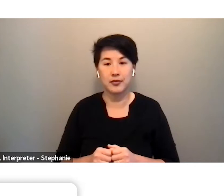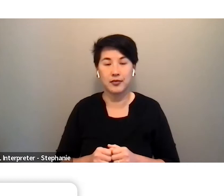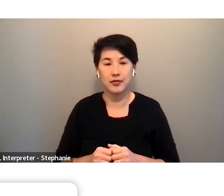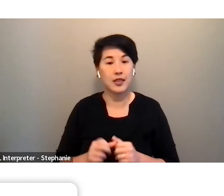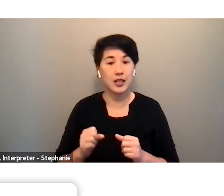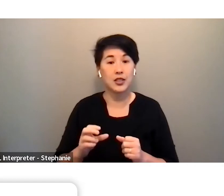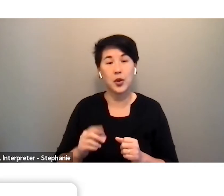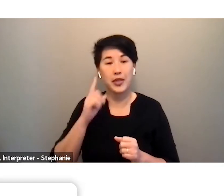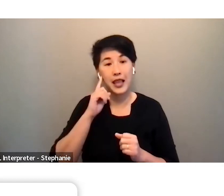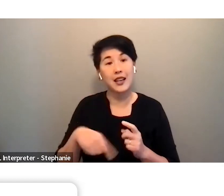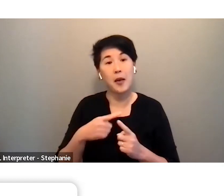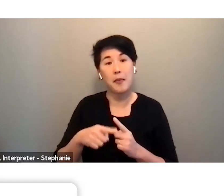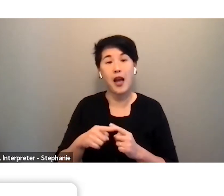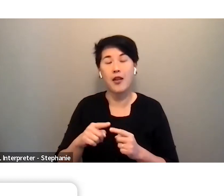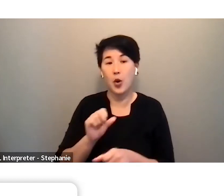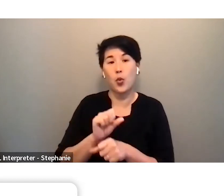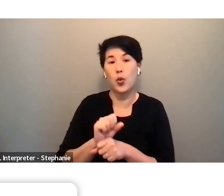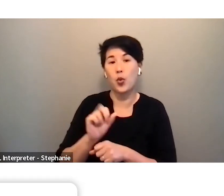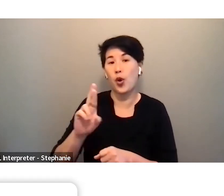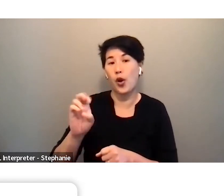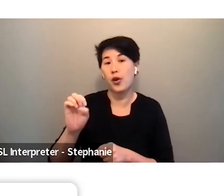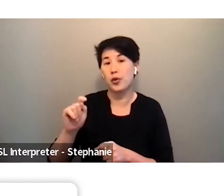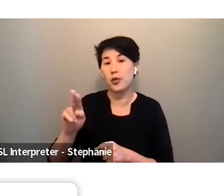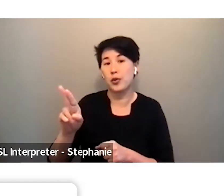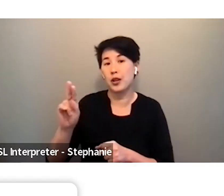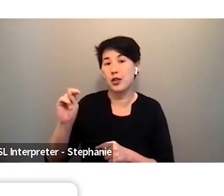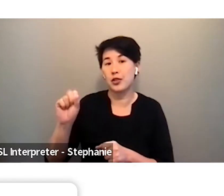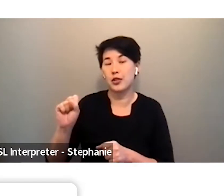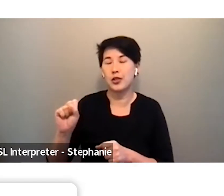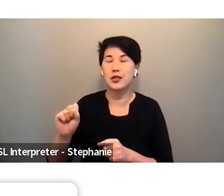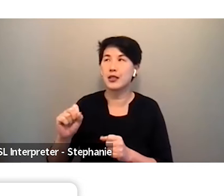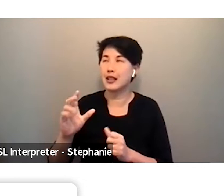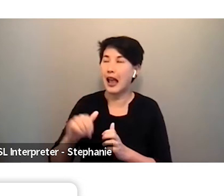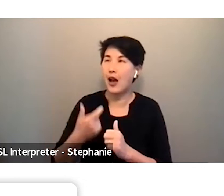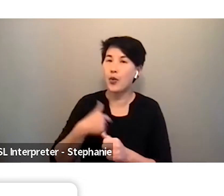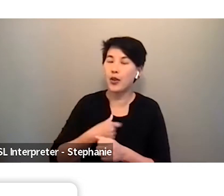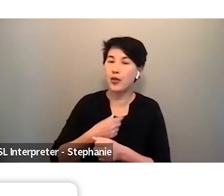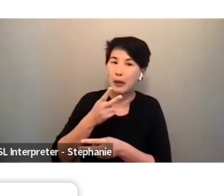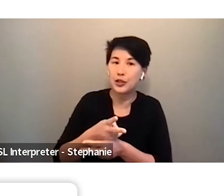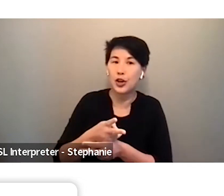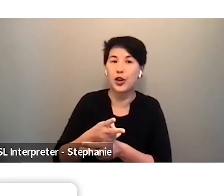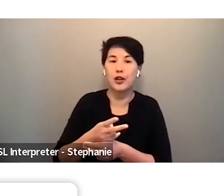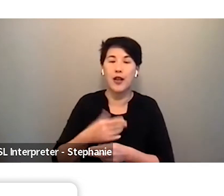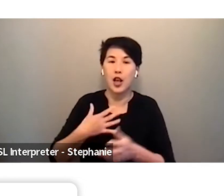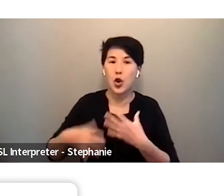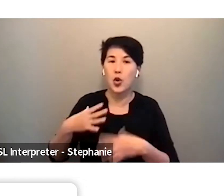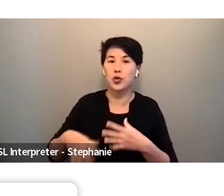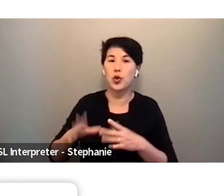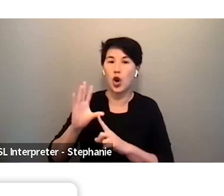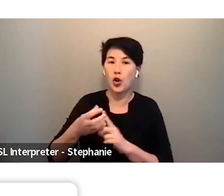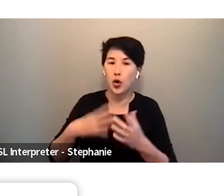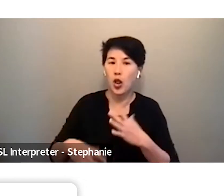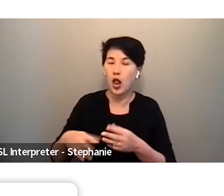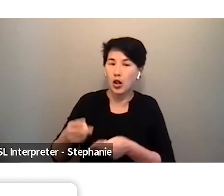doing, it's really it's clear for us to see what it's like to preserve a cultural of wearing and bring it